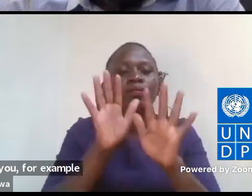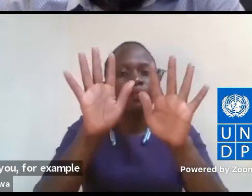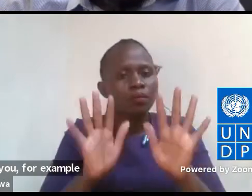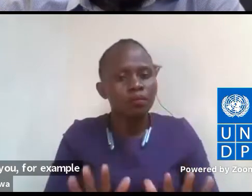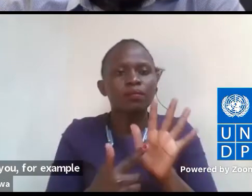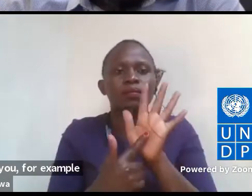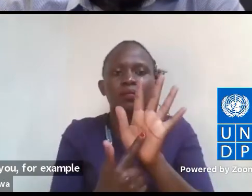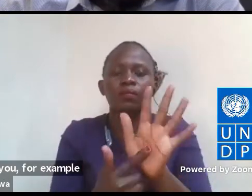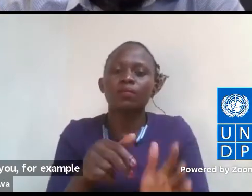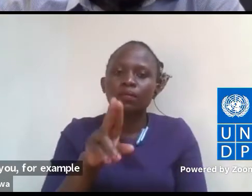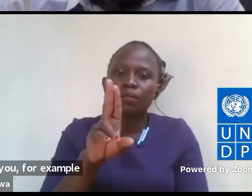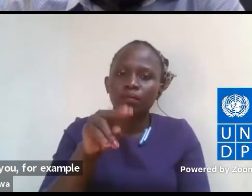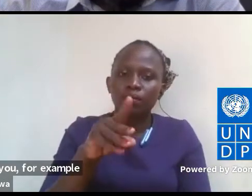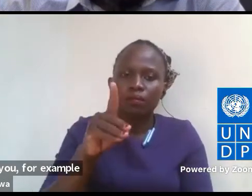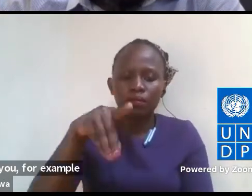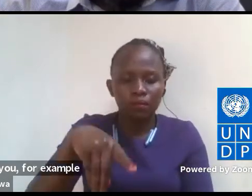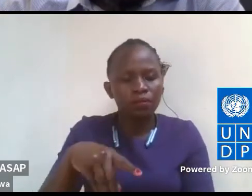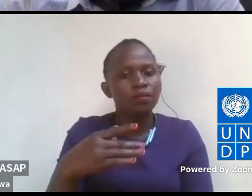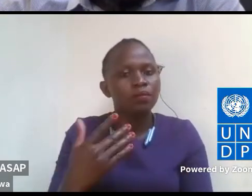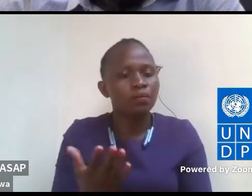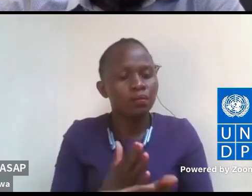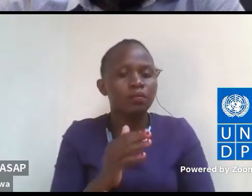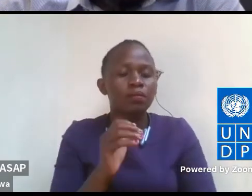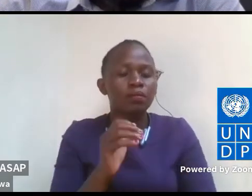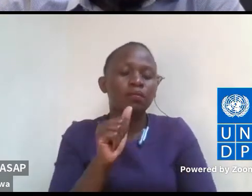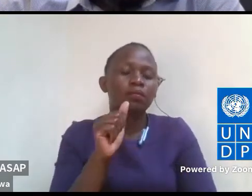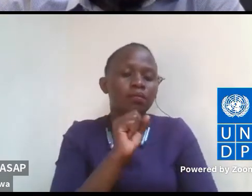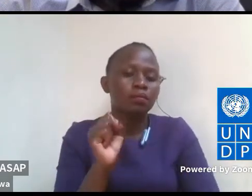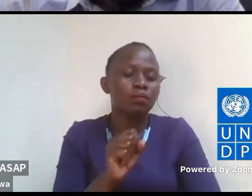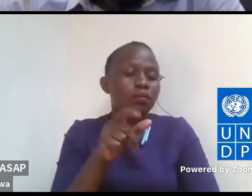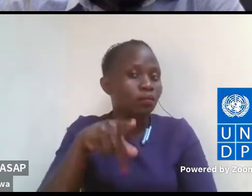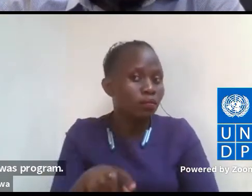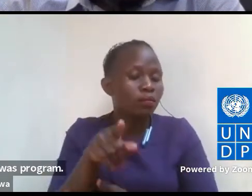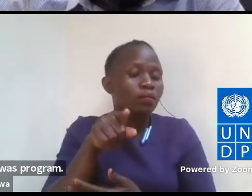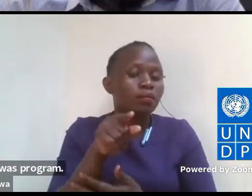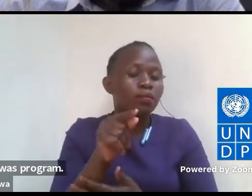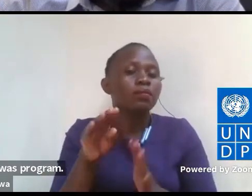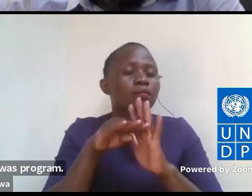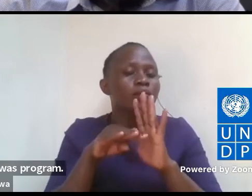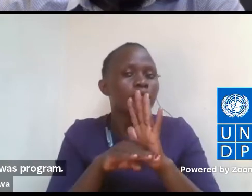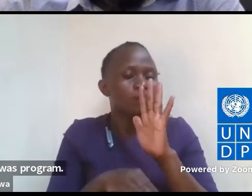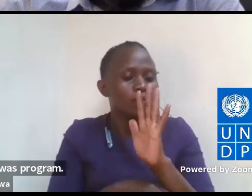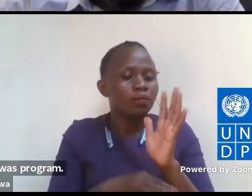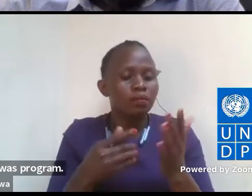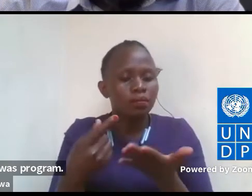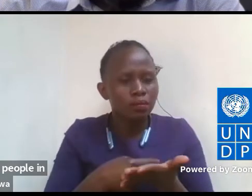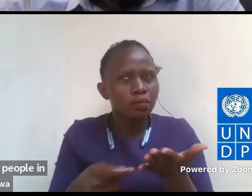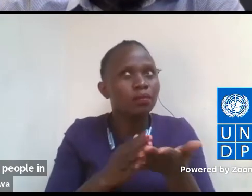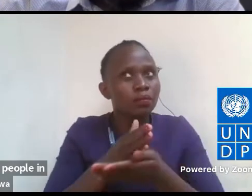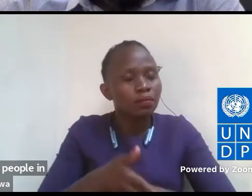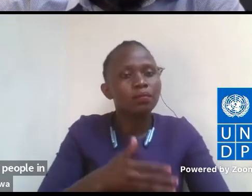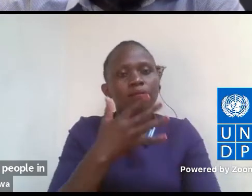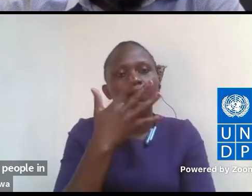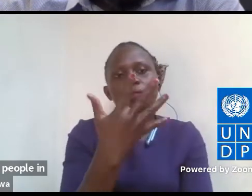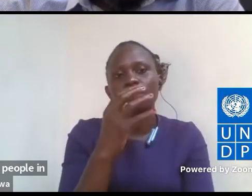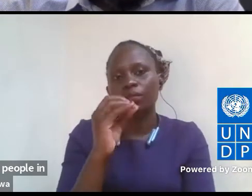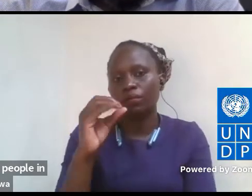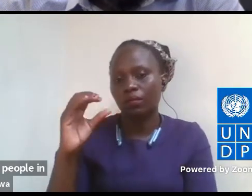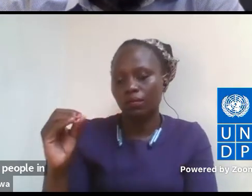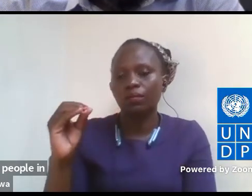me allude to that SCP Youth Development Minerals Program. We've trained over 500 young people in all sectors of local